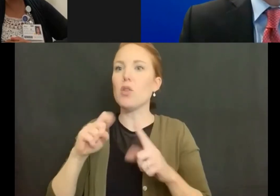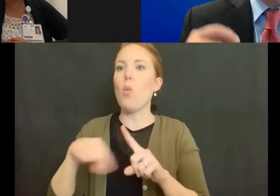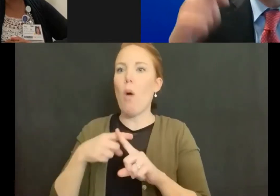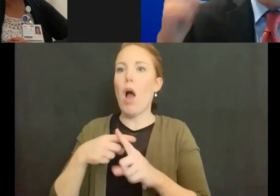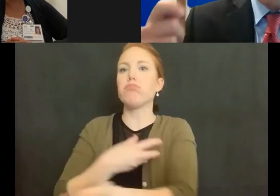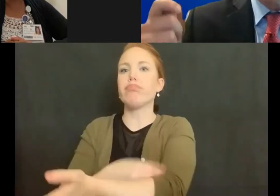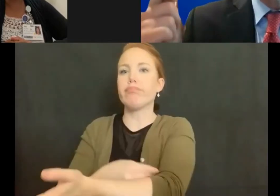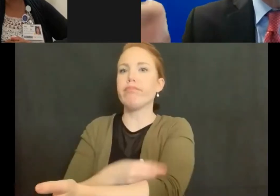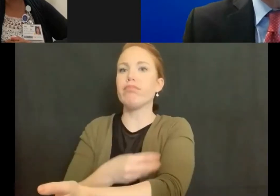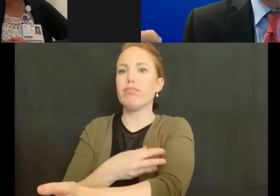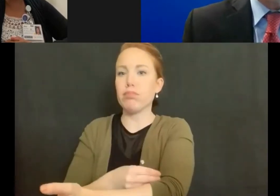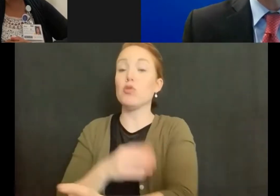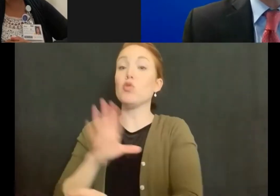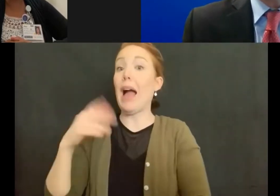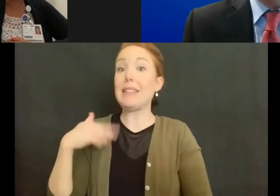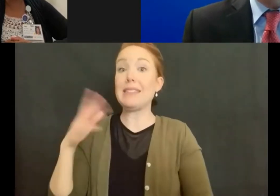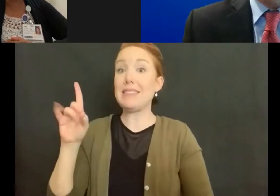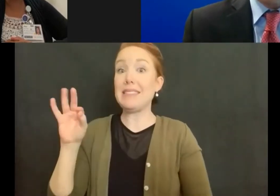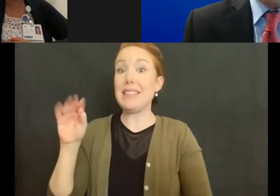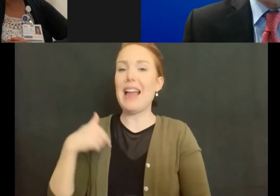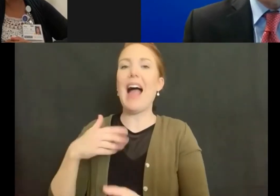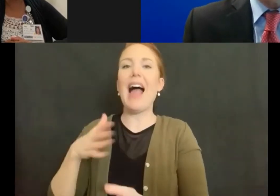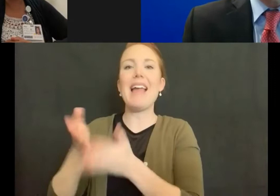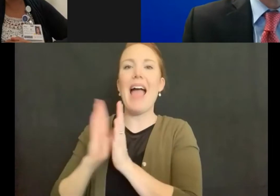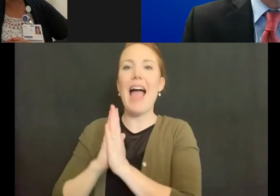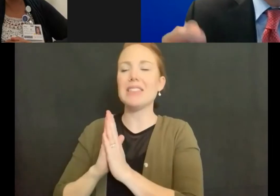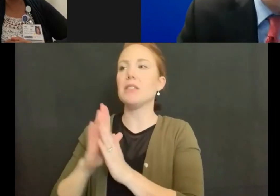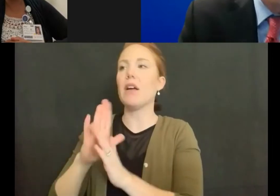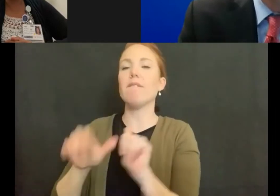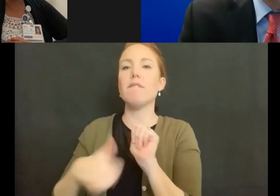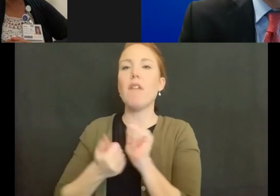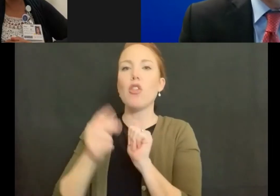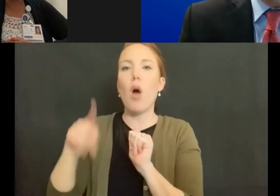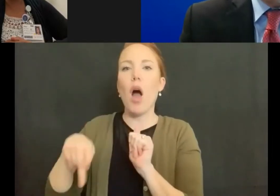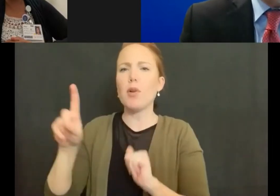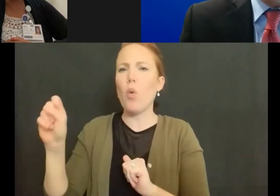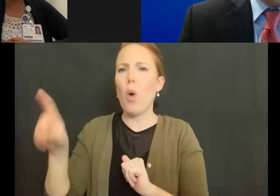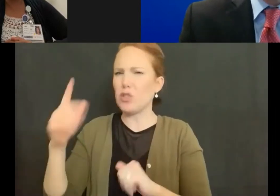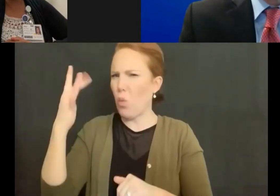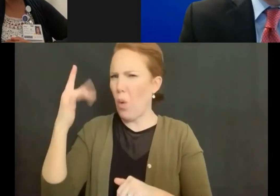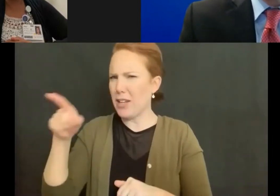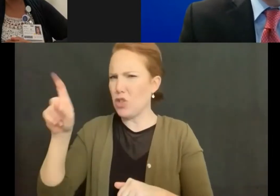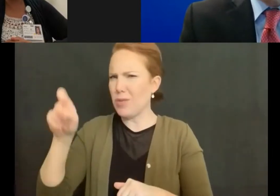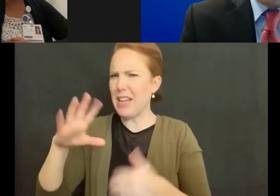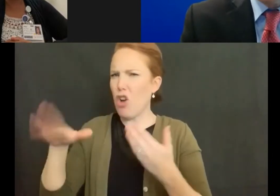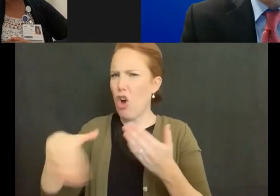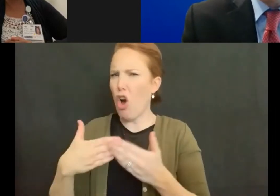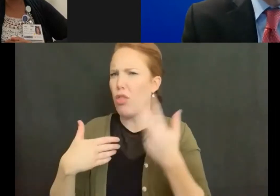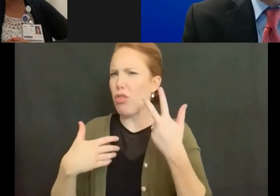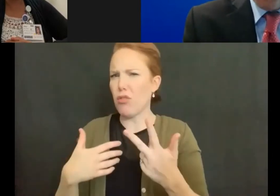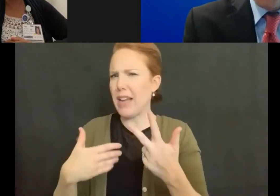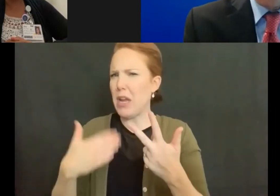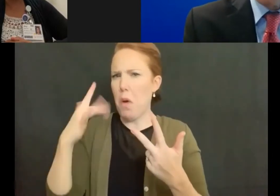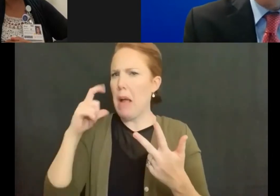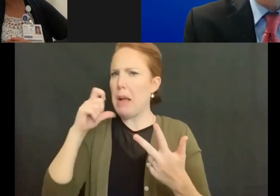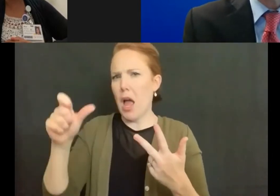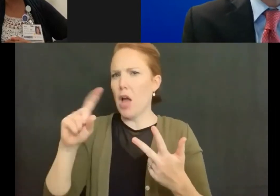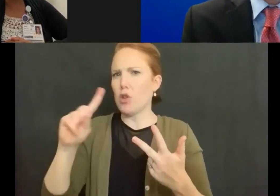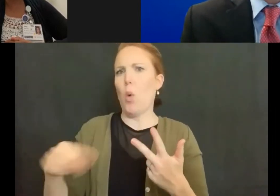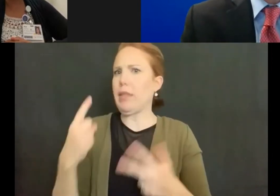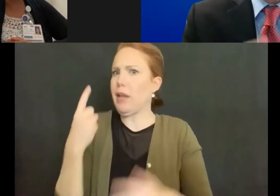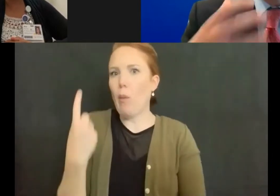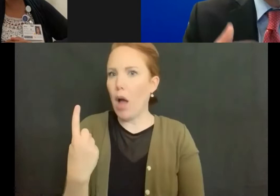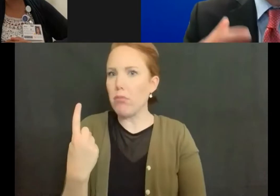And so what I did is I asked a follow-up question. I said, why do you need all 3? Why can't you just do it with 1,